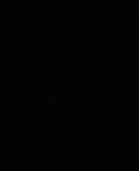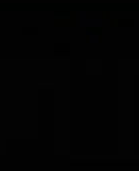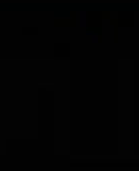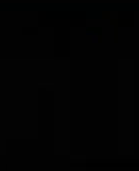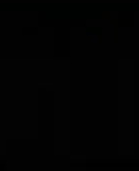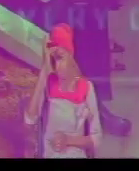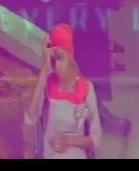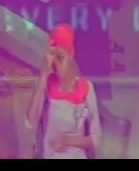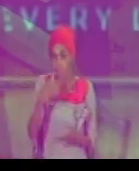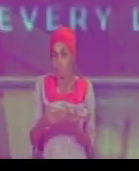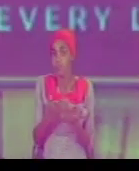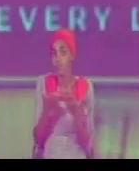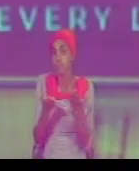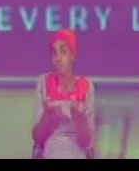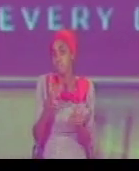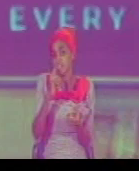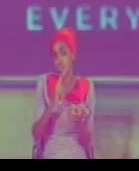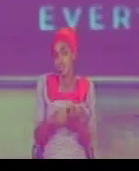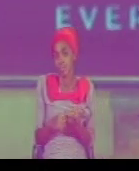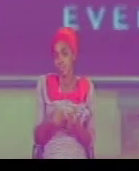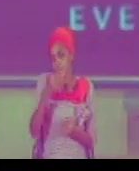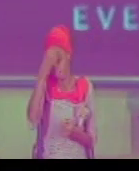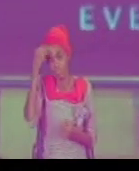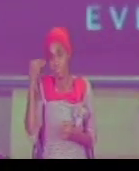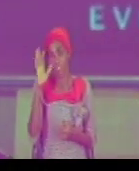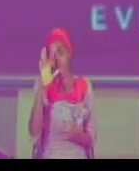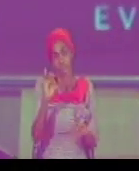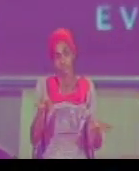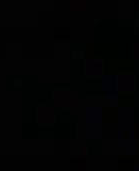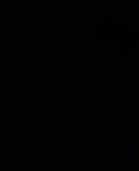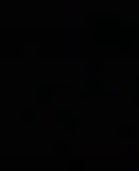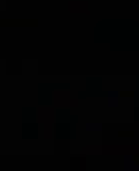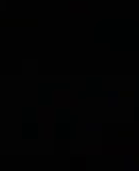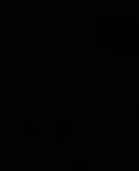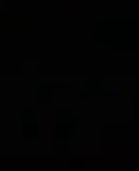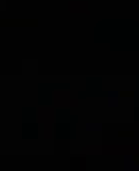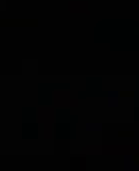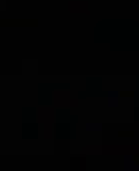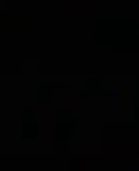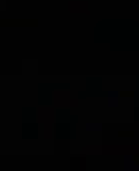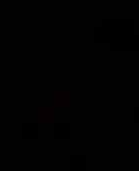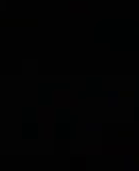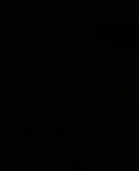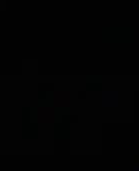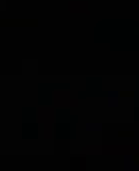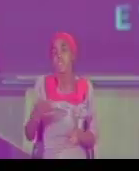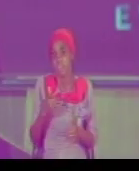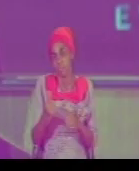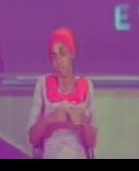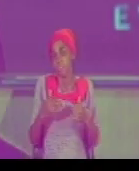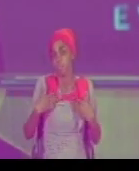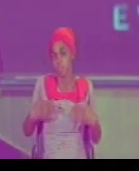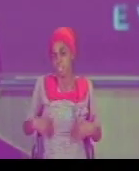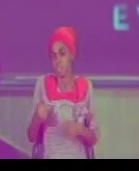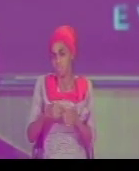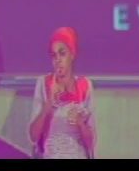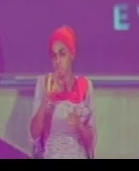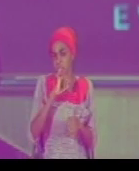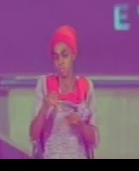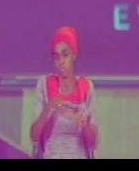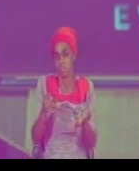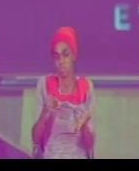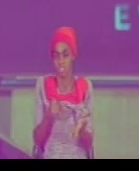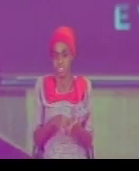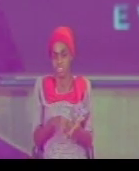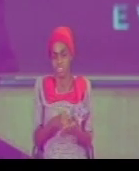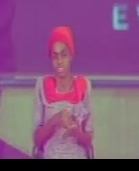to forget your peculiarity. You'll say, everybody is doing it. I can't. I'm